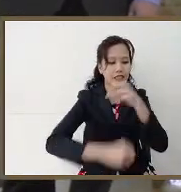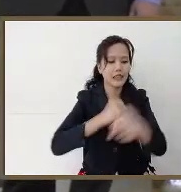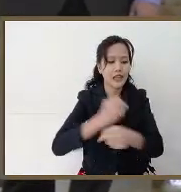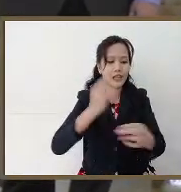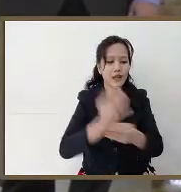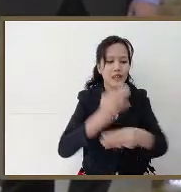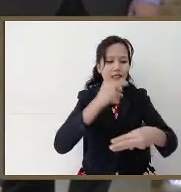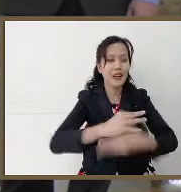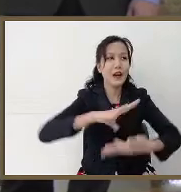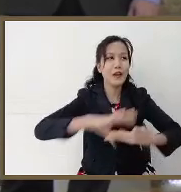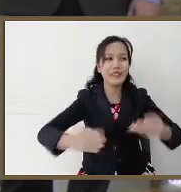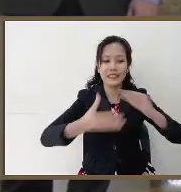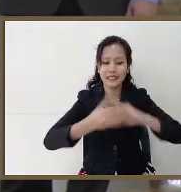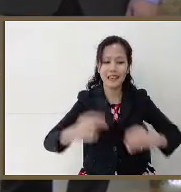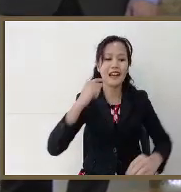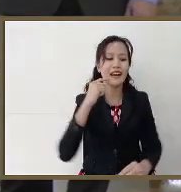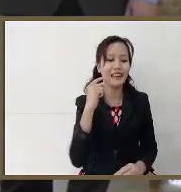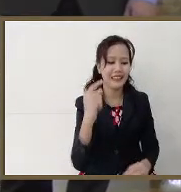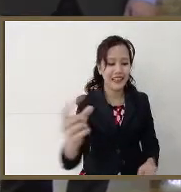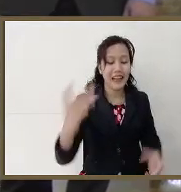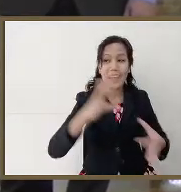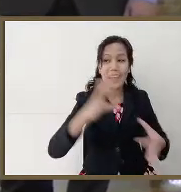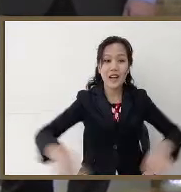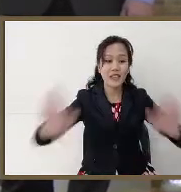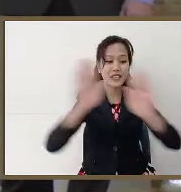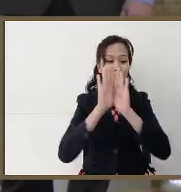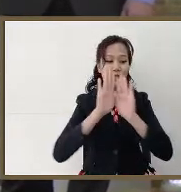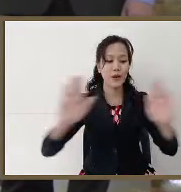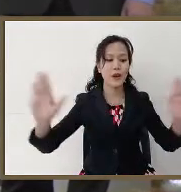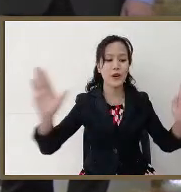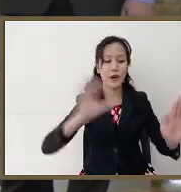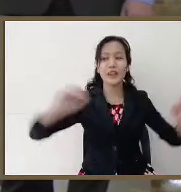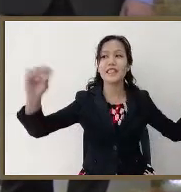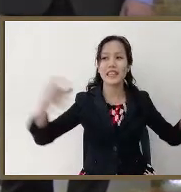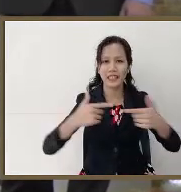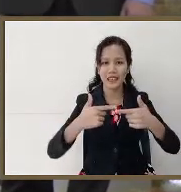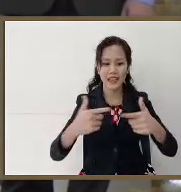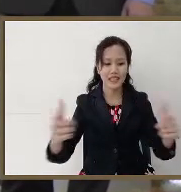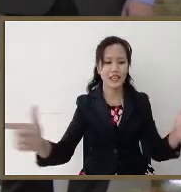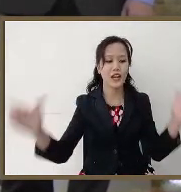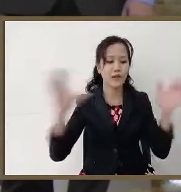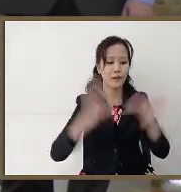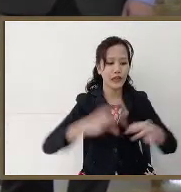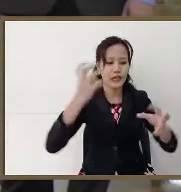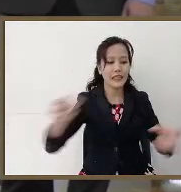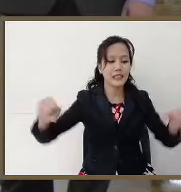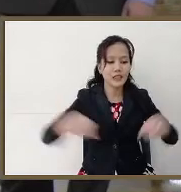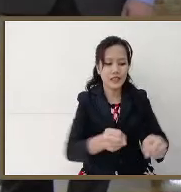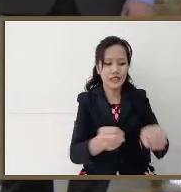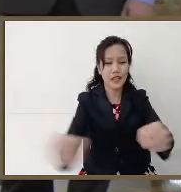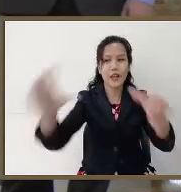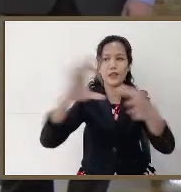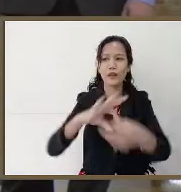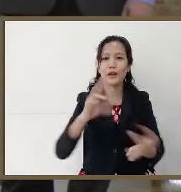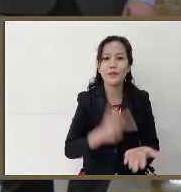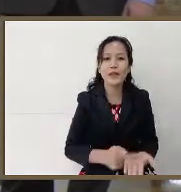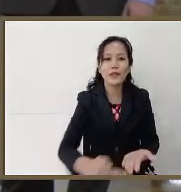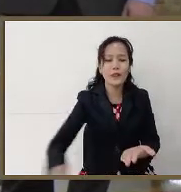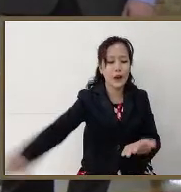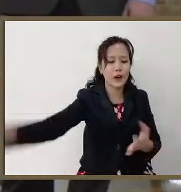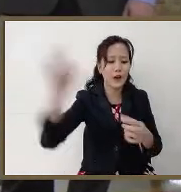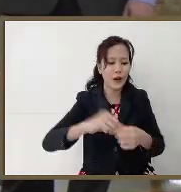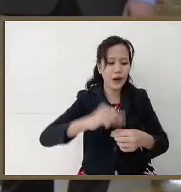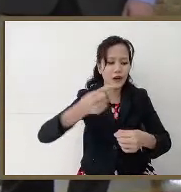and never get the story told of the jasper walls and the gates of pearl and the streets made of